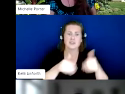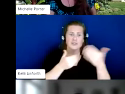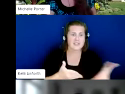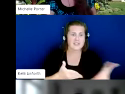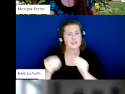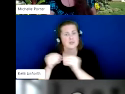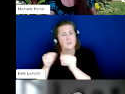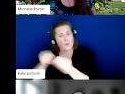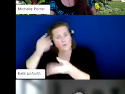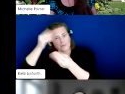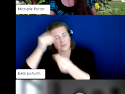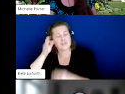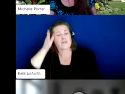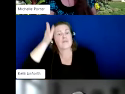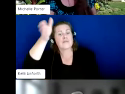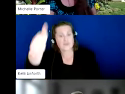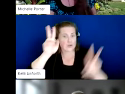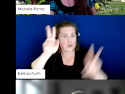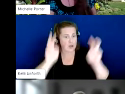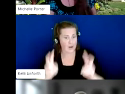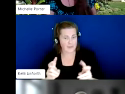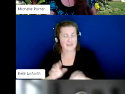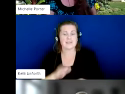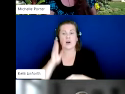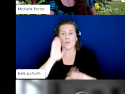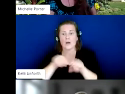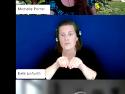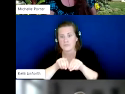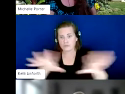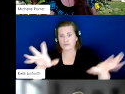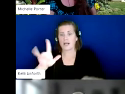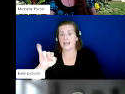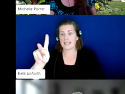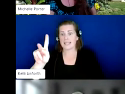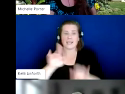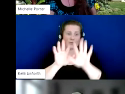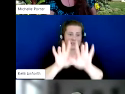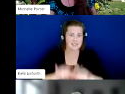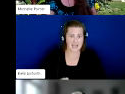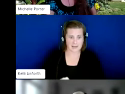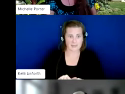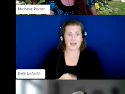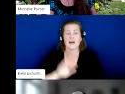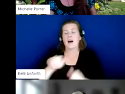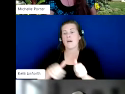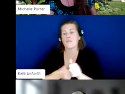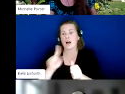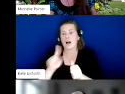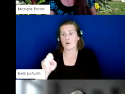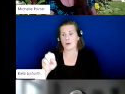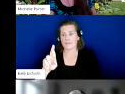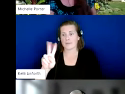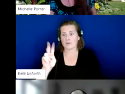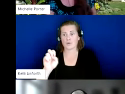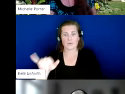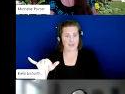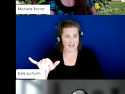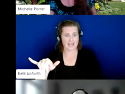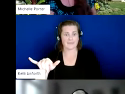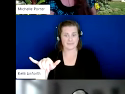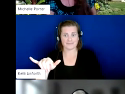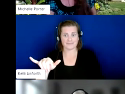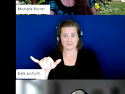So there will be a link that follows up after the webinar closes today, and we will be sending a follow-up survey, a